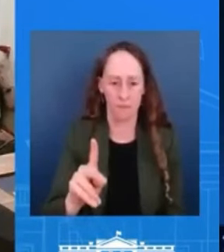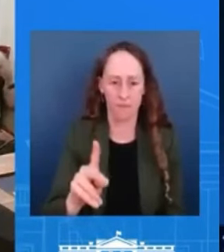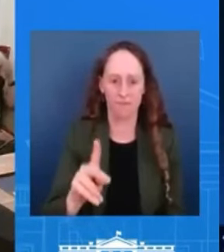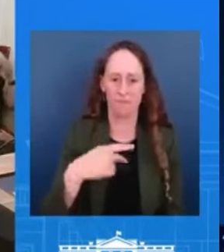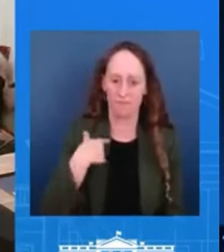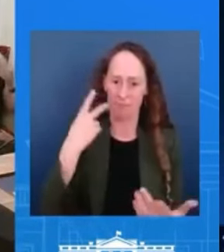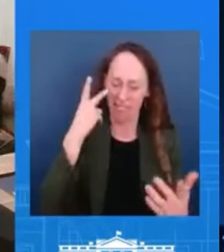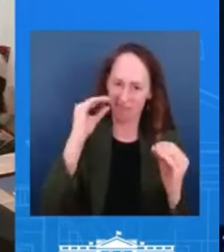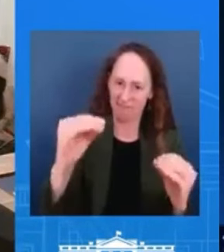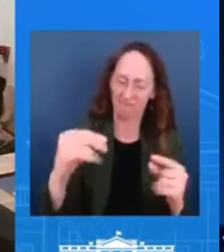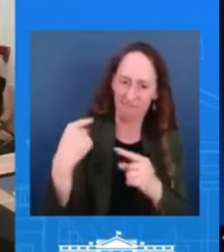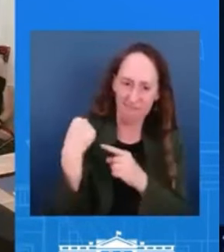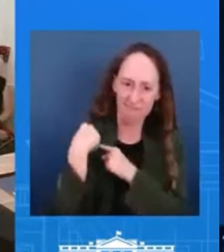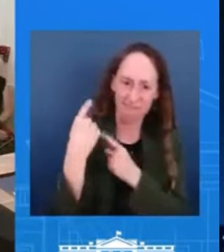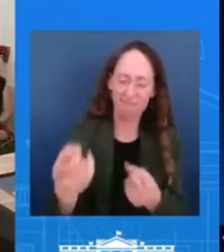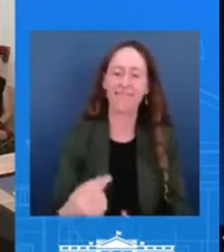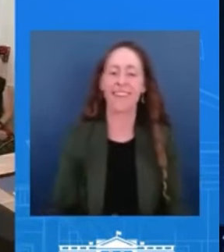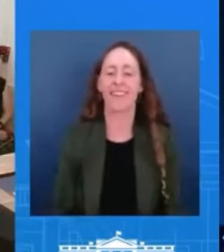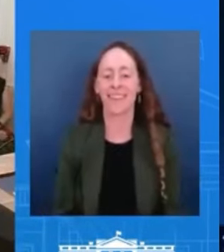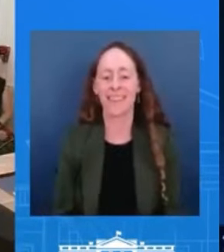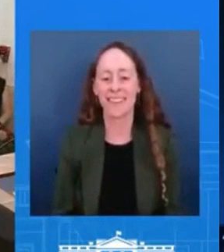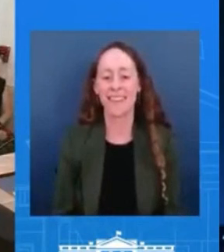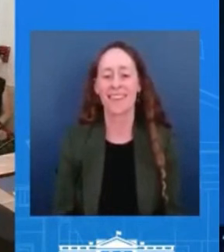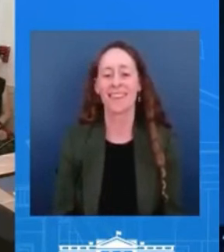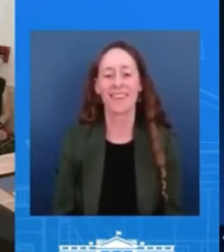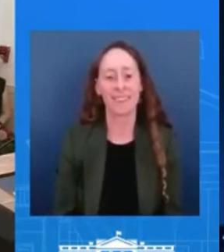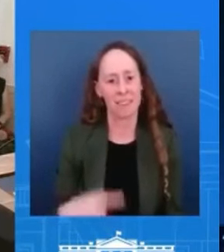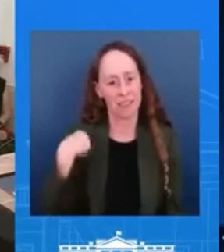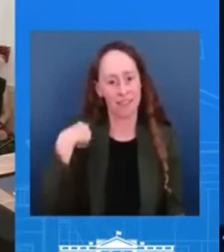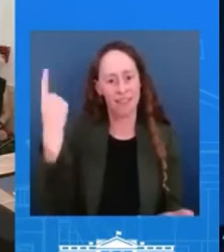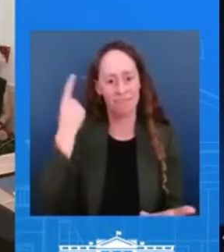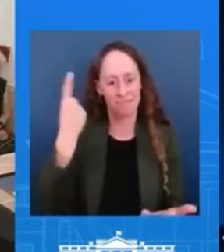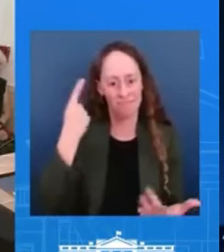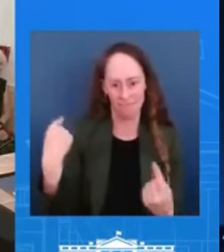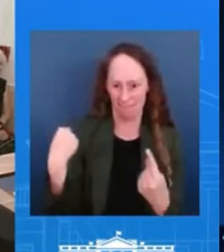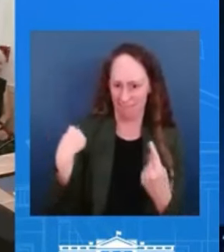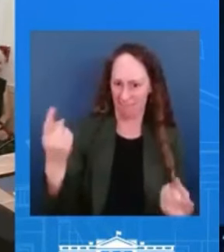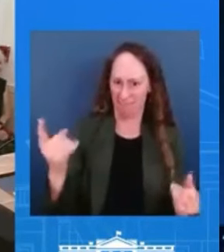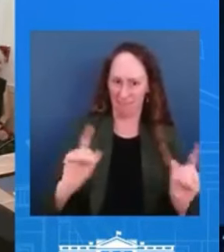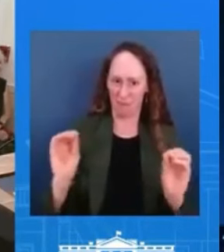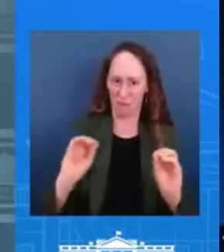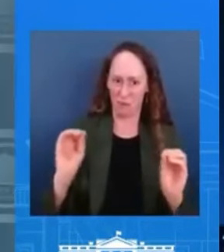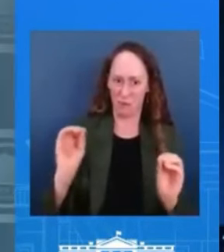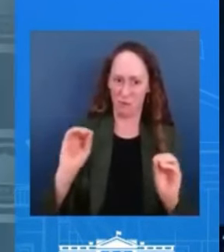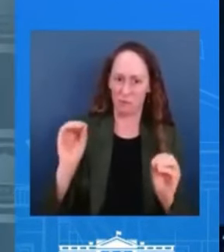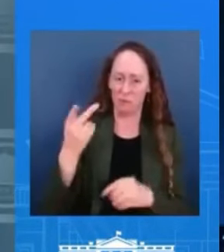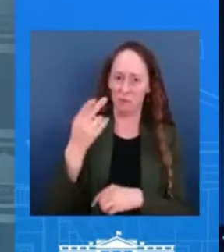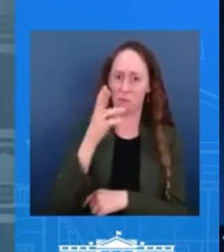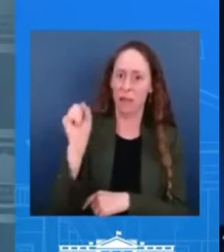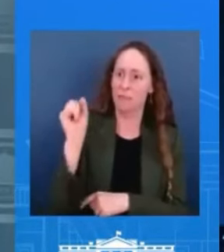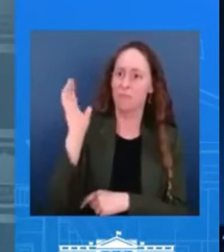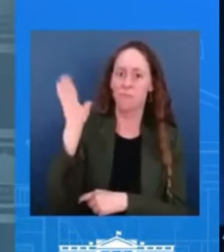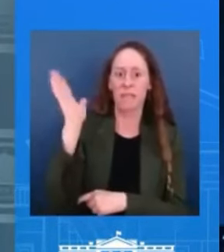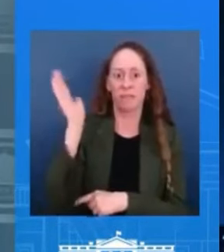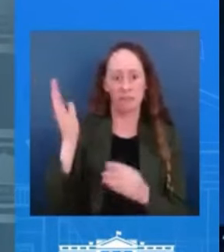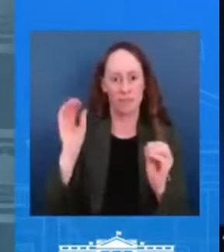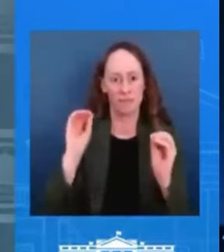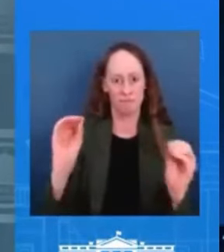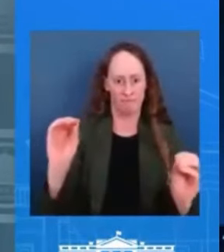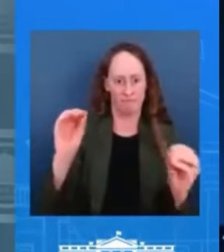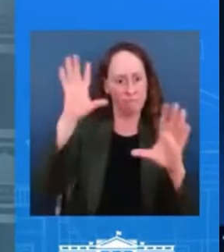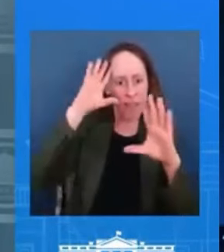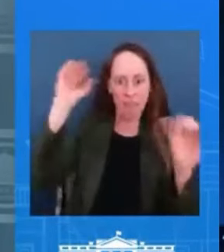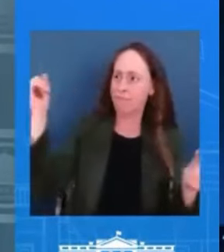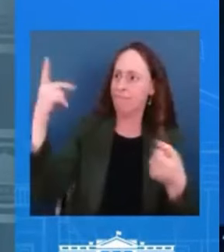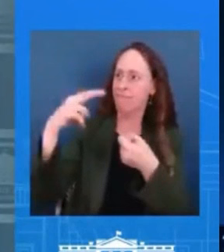guys haven't had a press briefing since President Biden dropped out of the race. So the president hasn't been here. He just got here yesterday. And